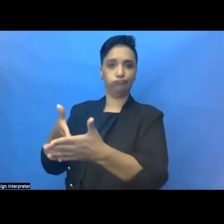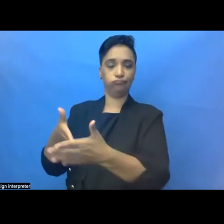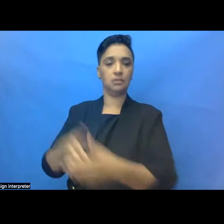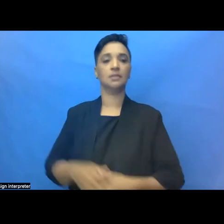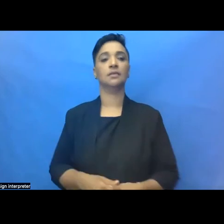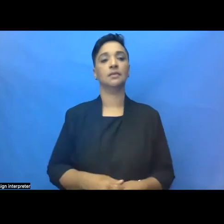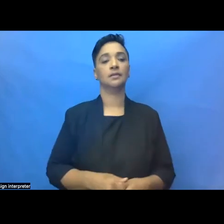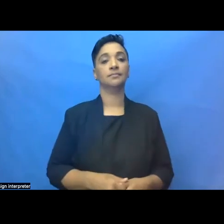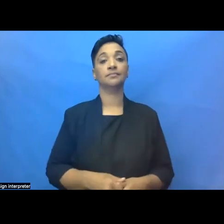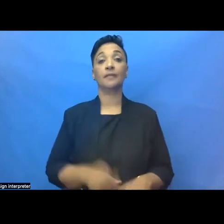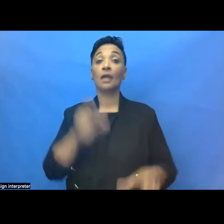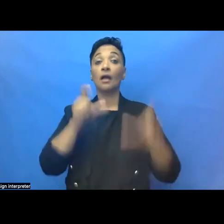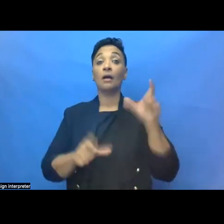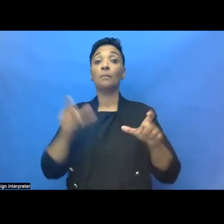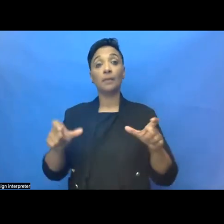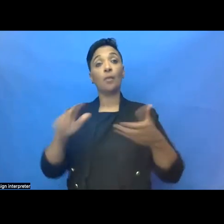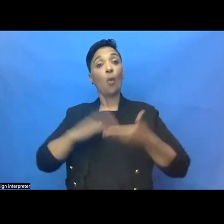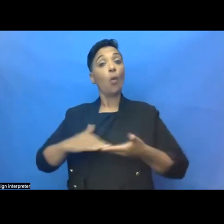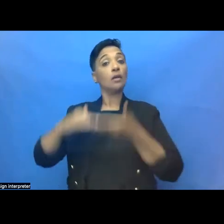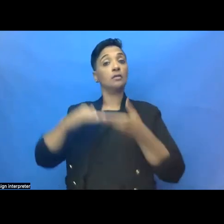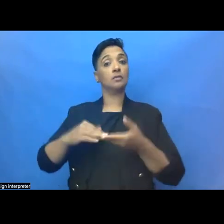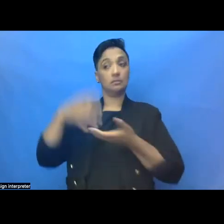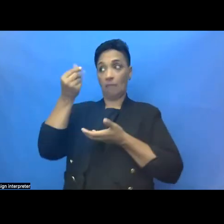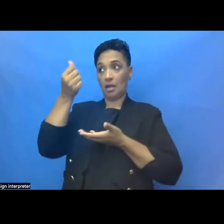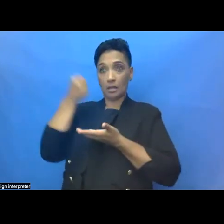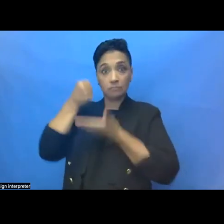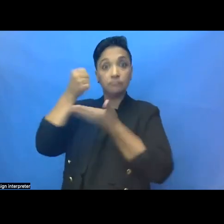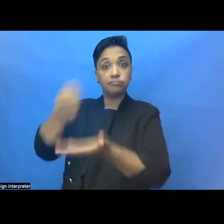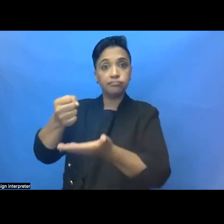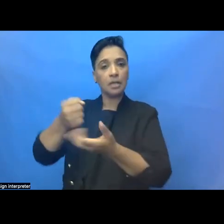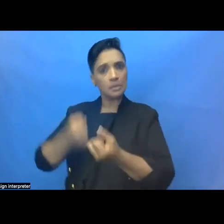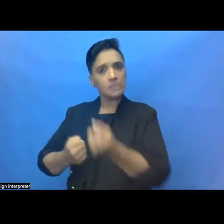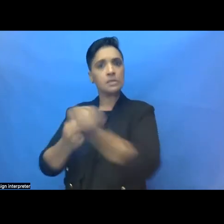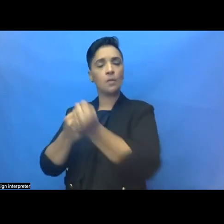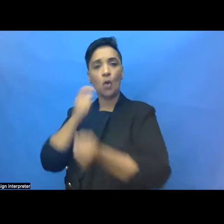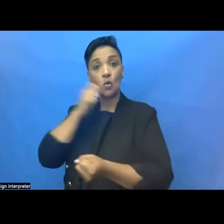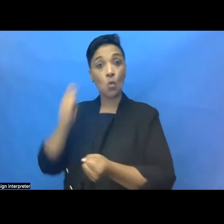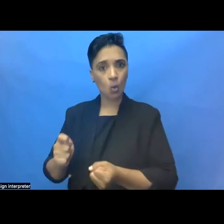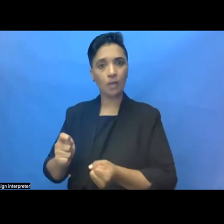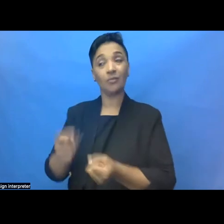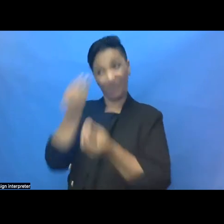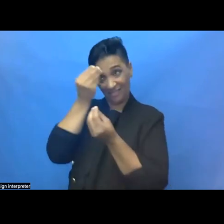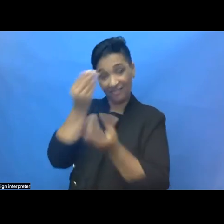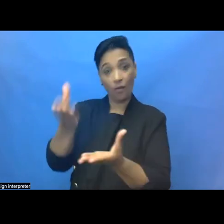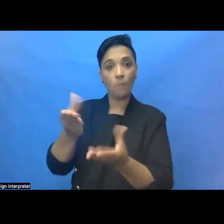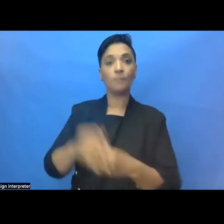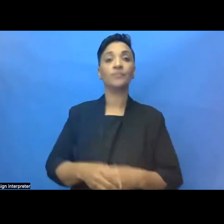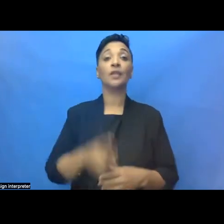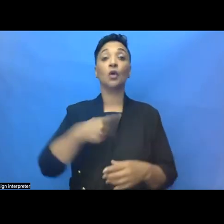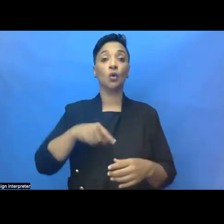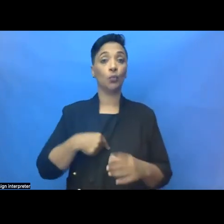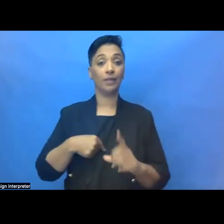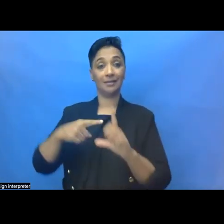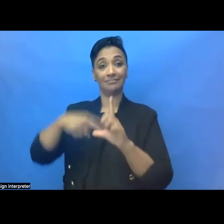are donors, who are trying to support humanitarian action in Ukraine, that we don't need data